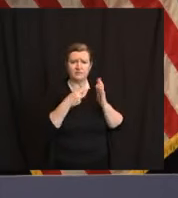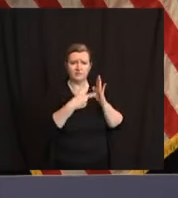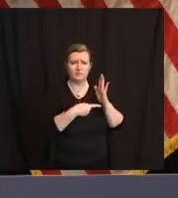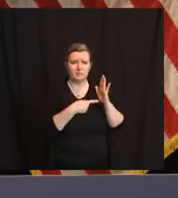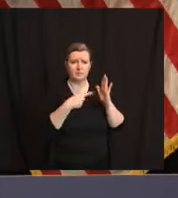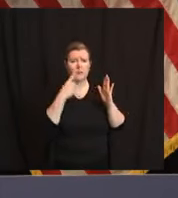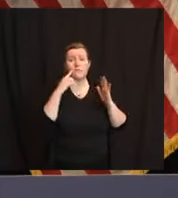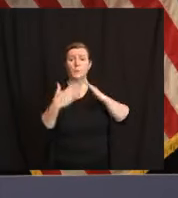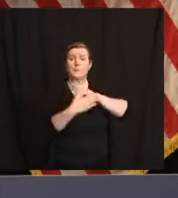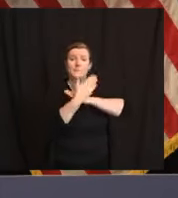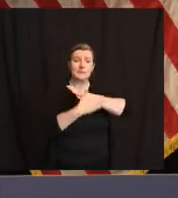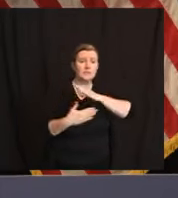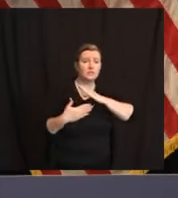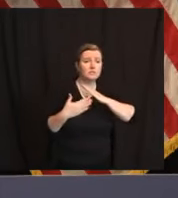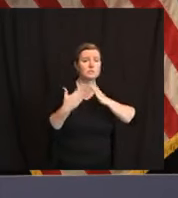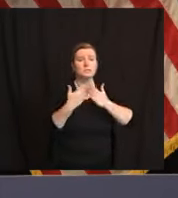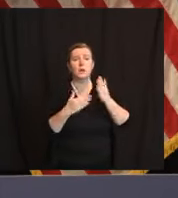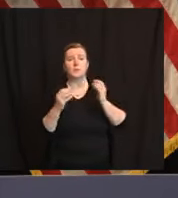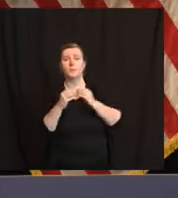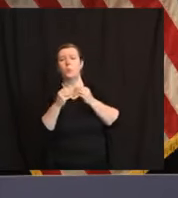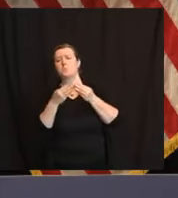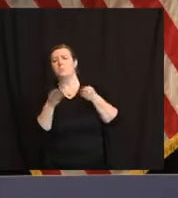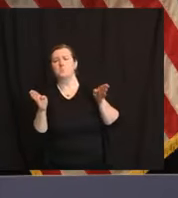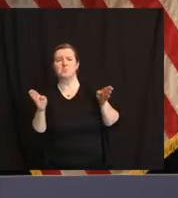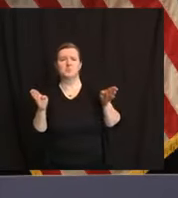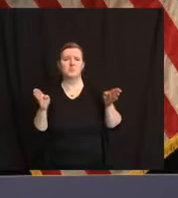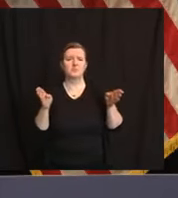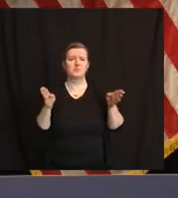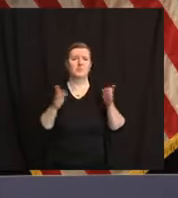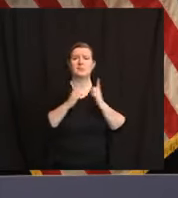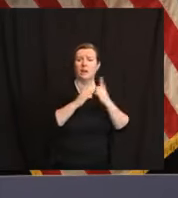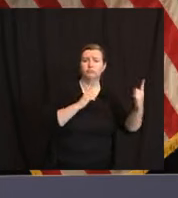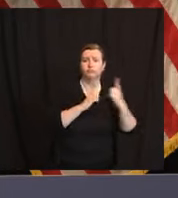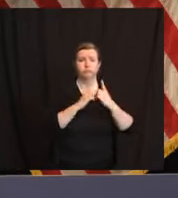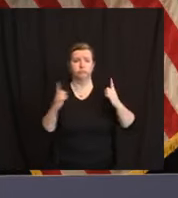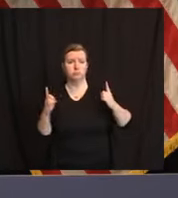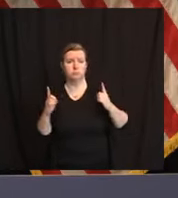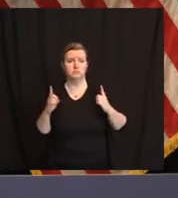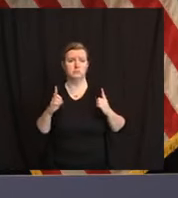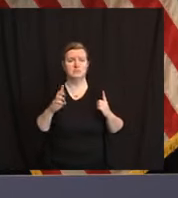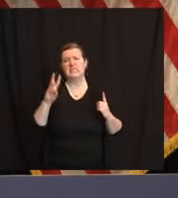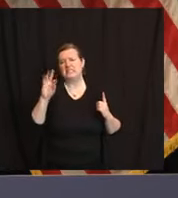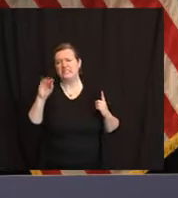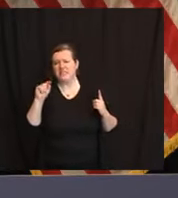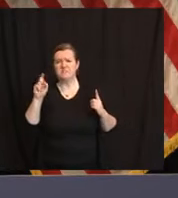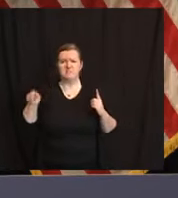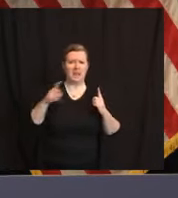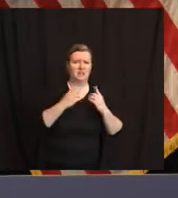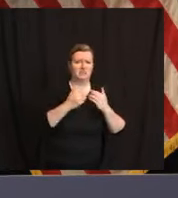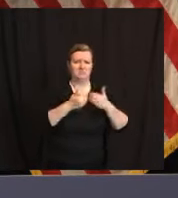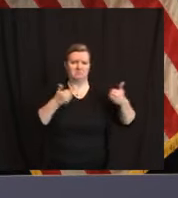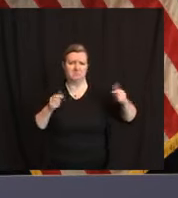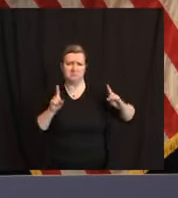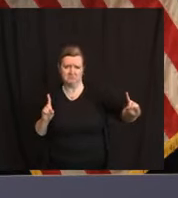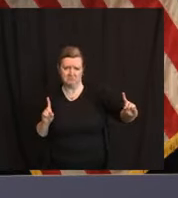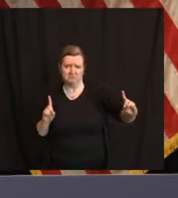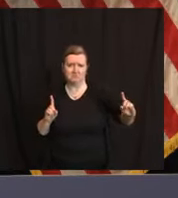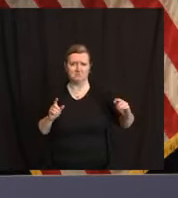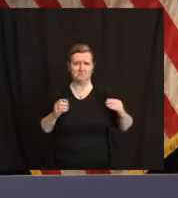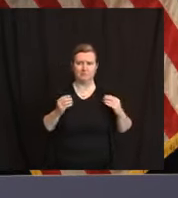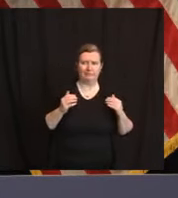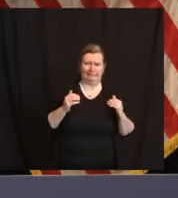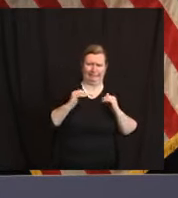broader parameters, such as the requirements around social distancing. They have to maintain 6 feet of distance. How they do it, some of that is up